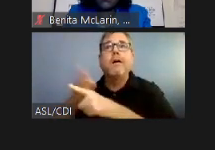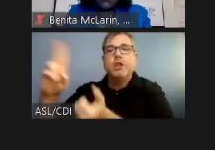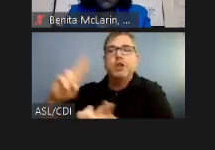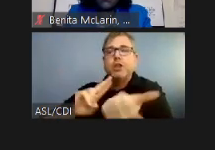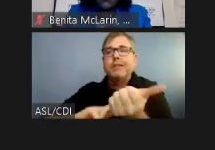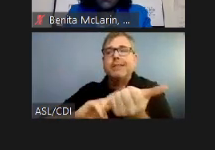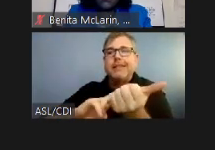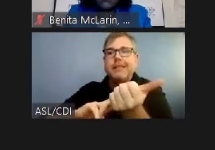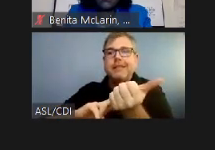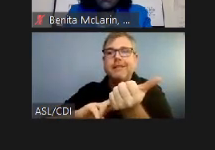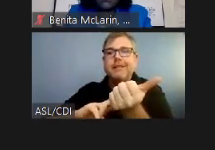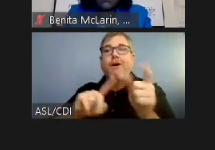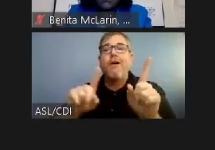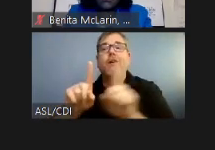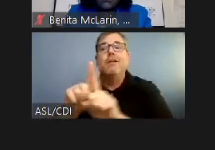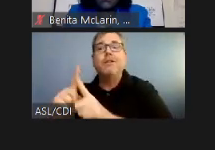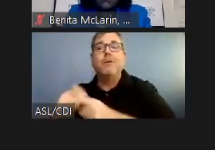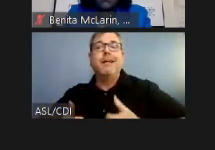And I